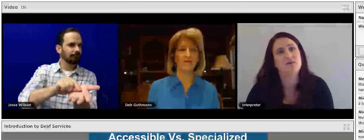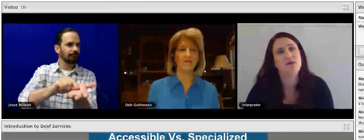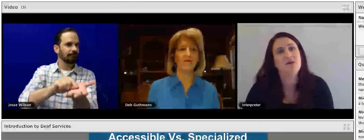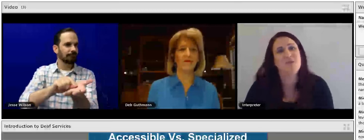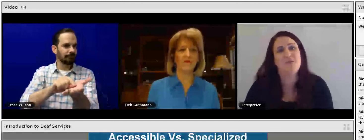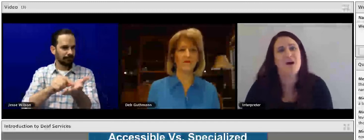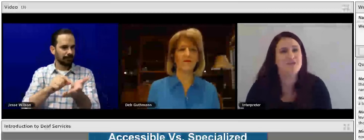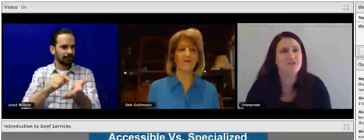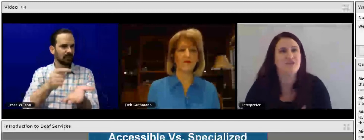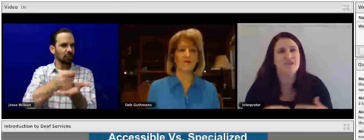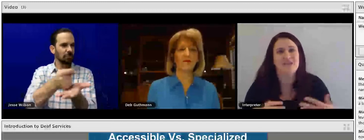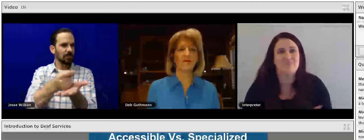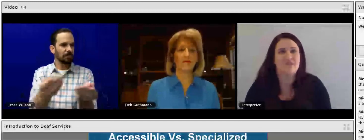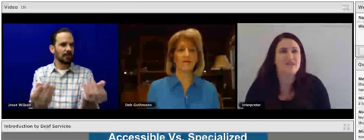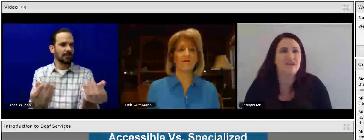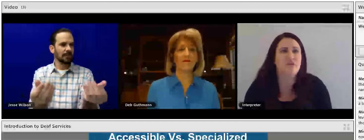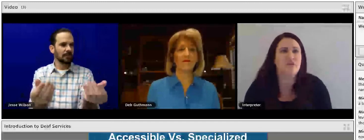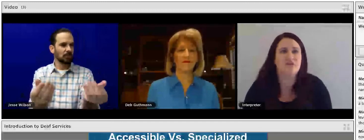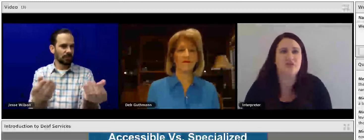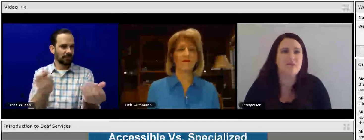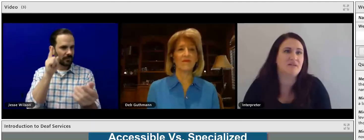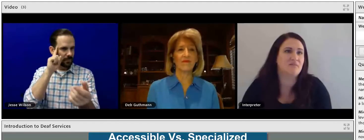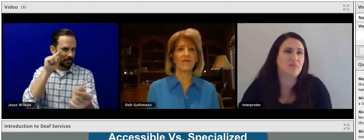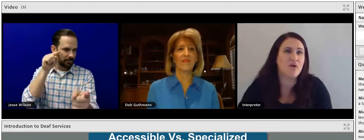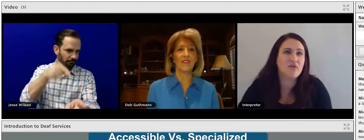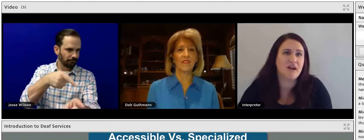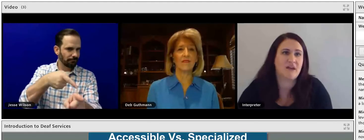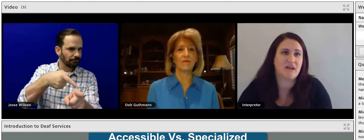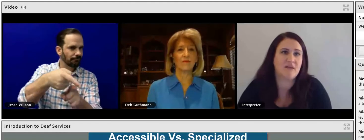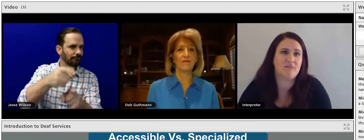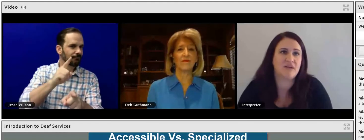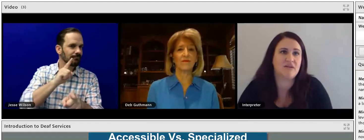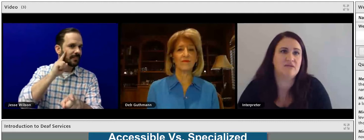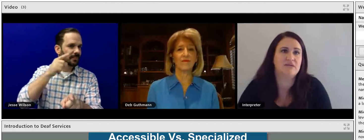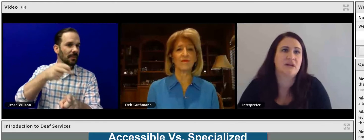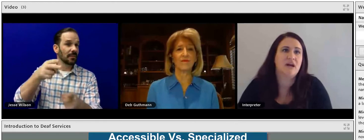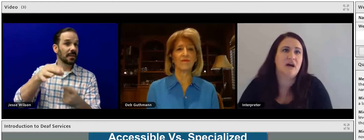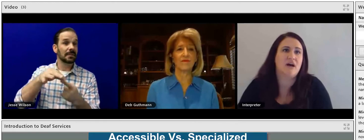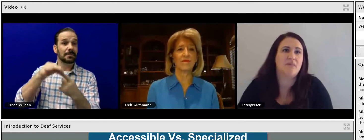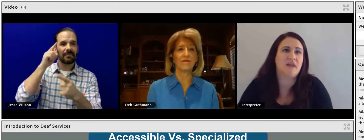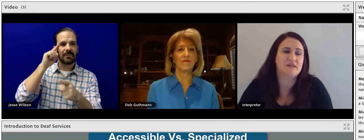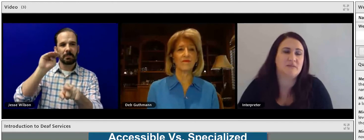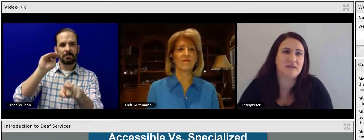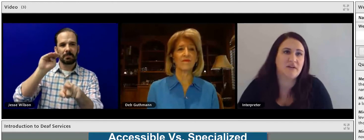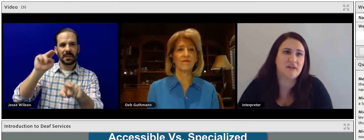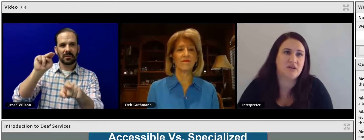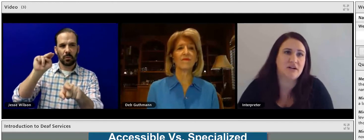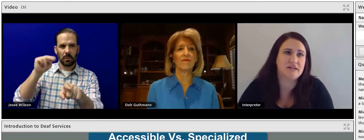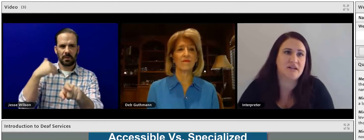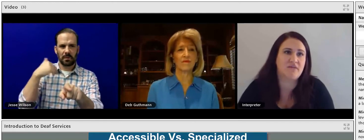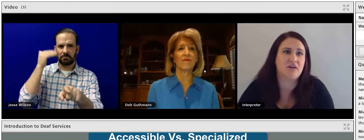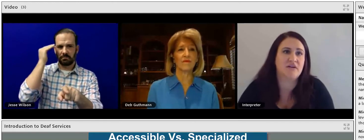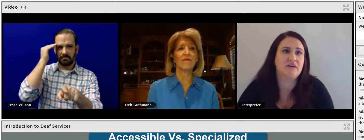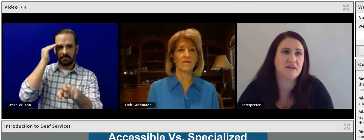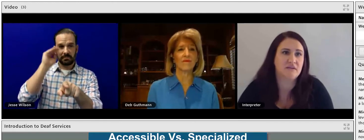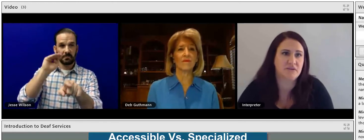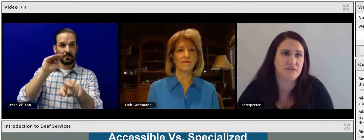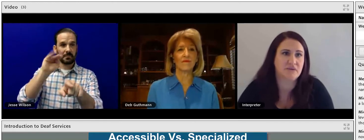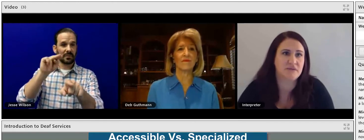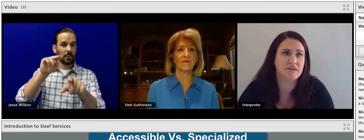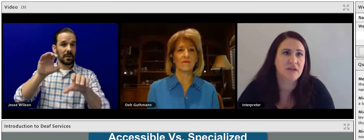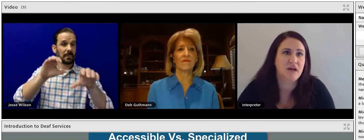no one published material or treatment program that can be used that specifically targets deaf and hard of